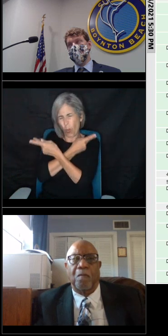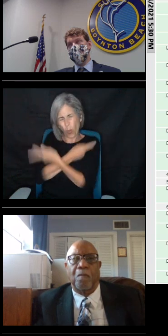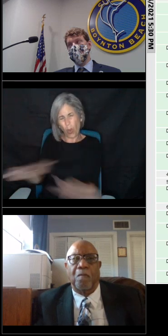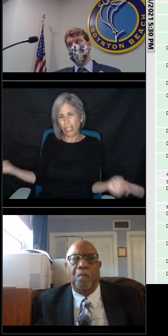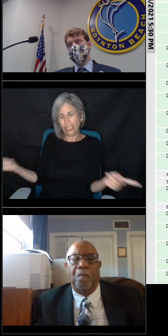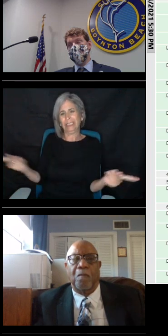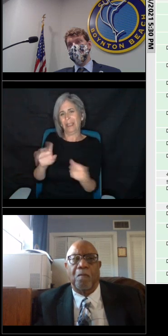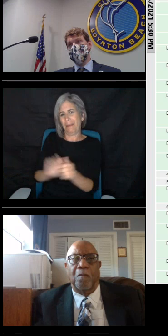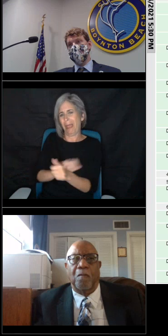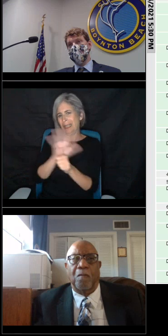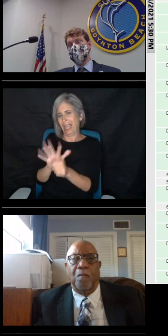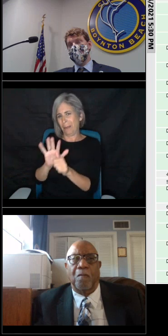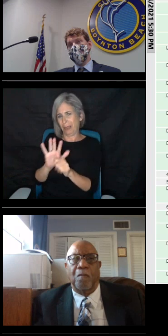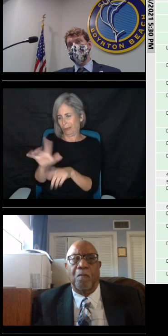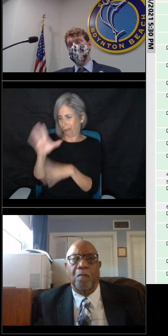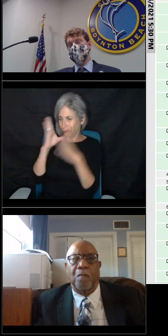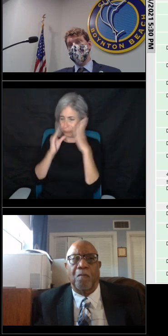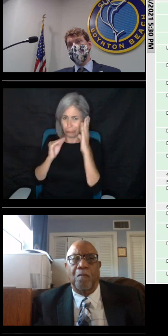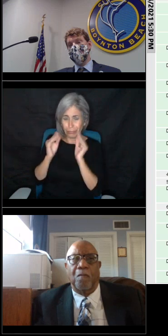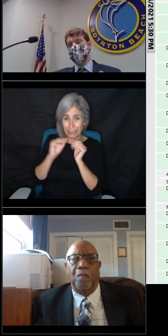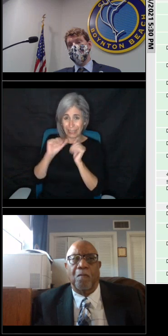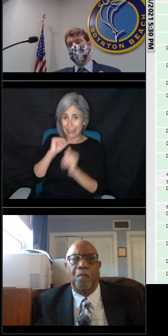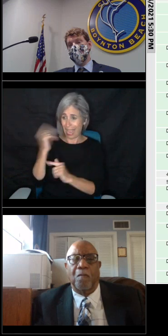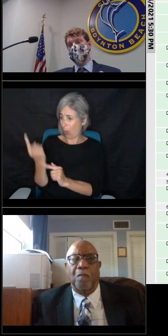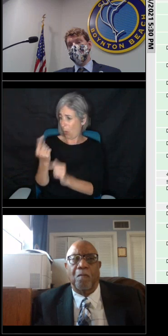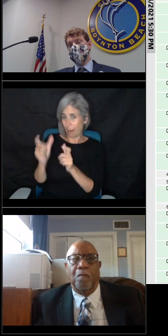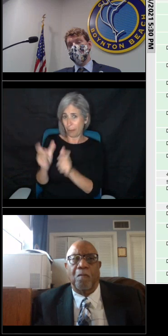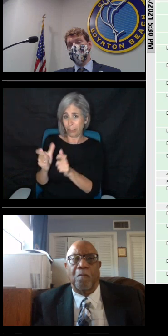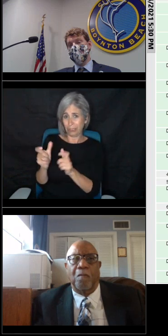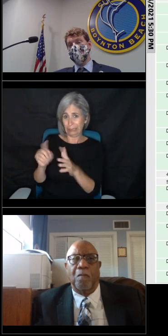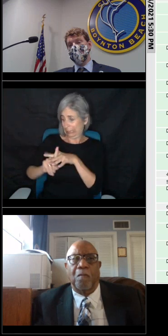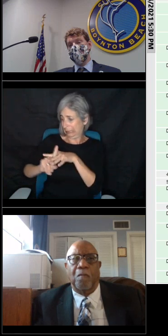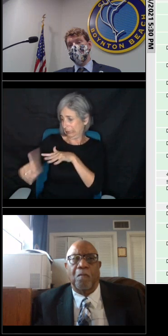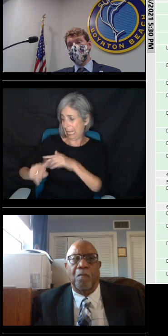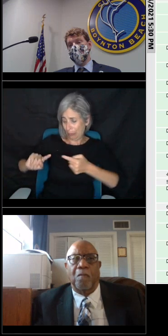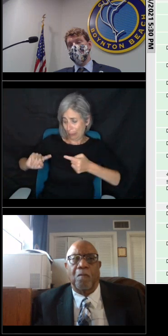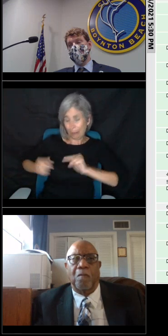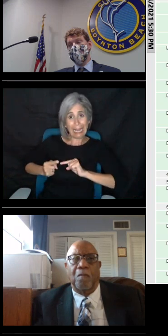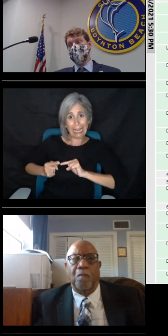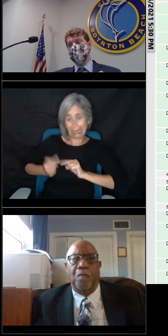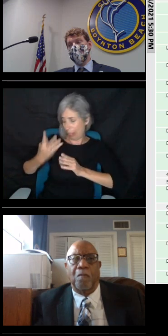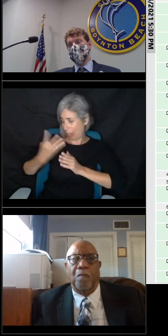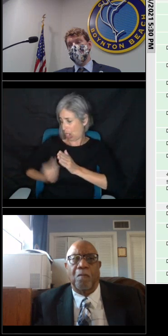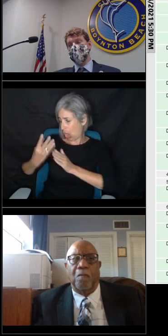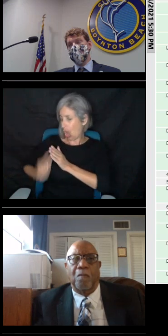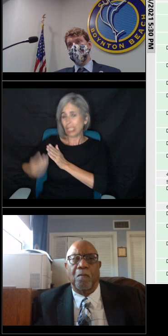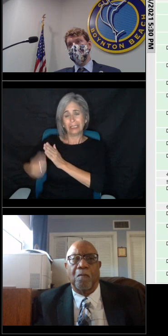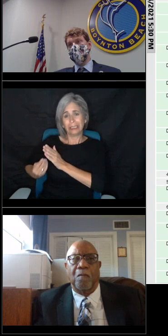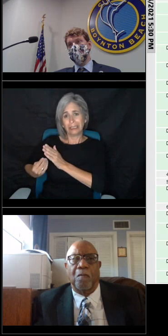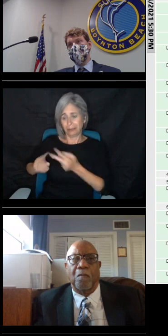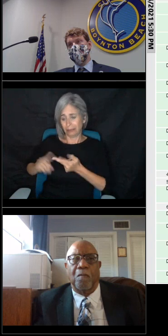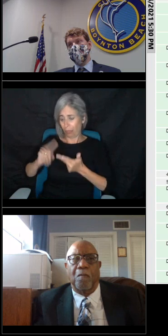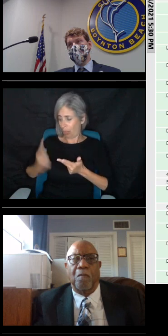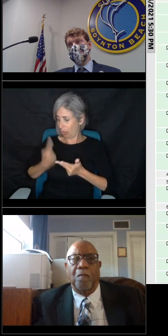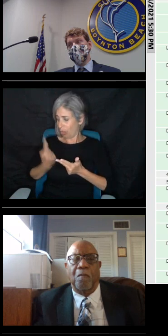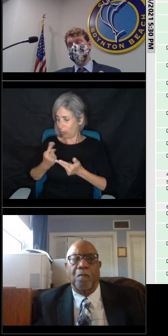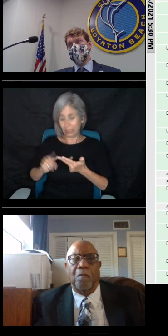experienced, where not a single person escaped the pain and the endless losses, the loneliness and